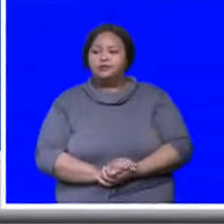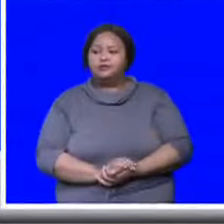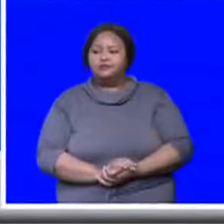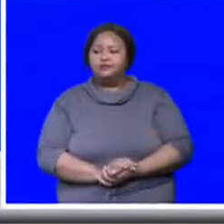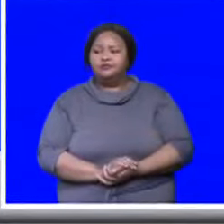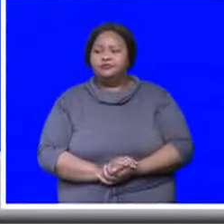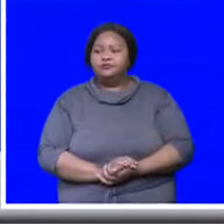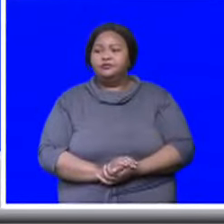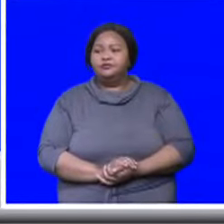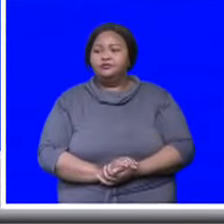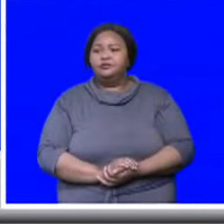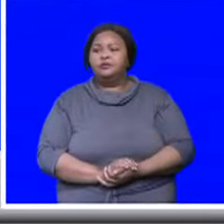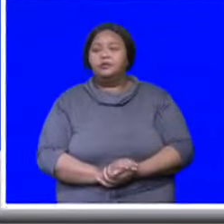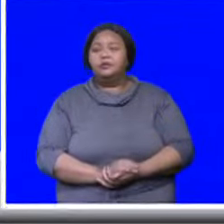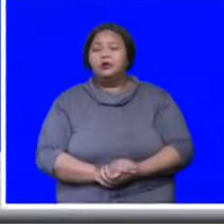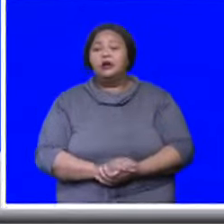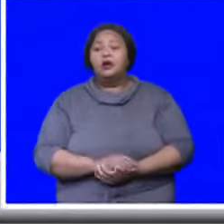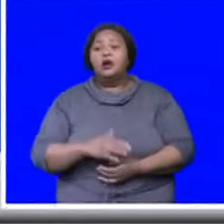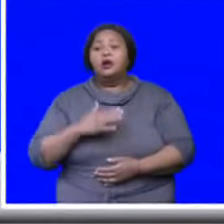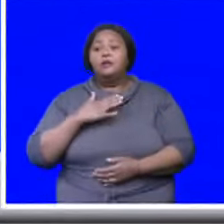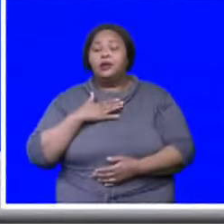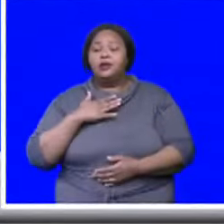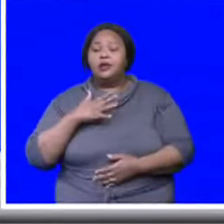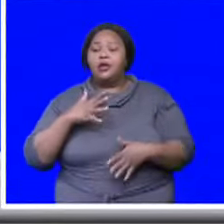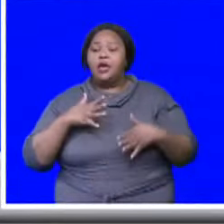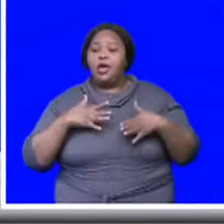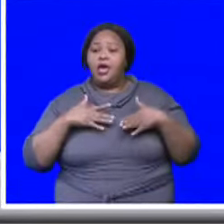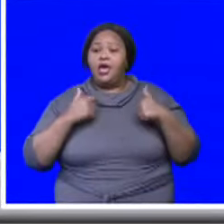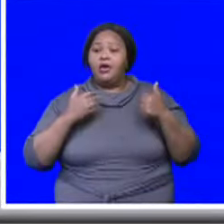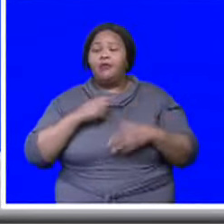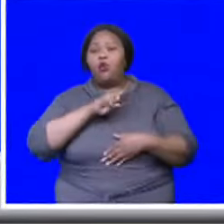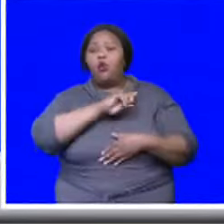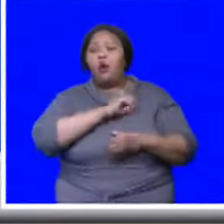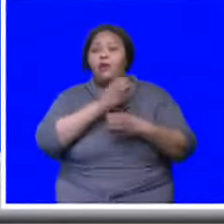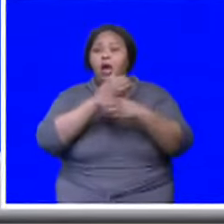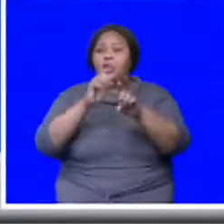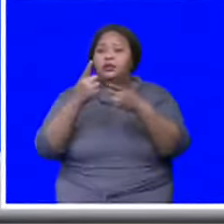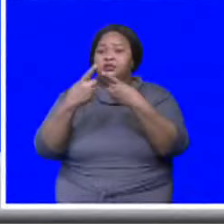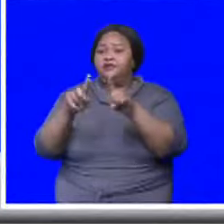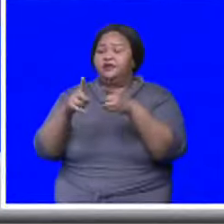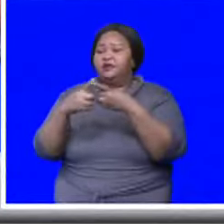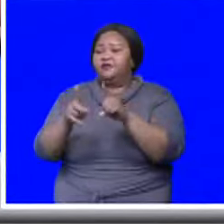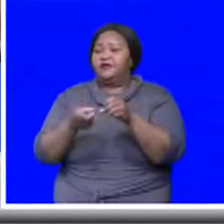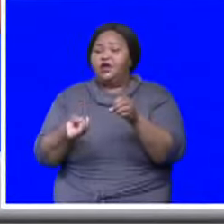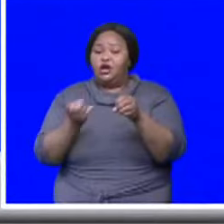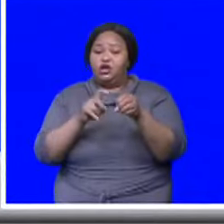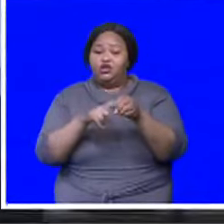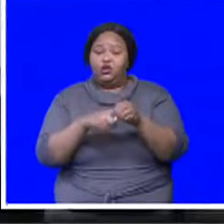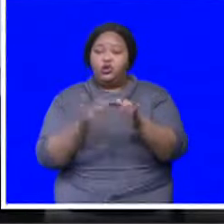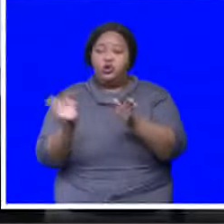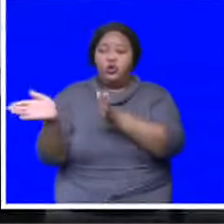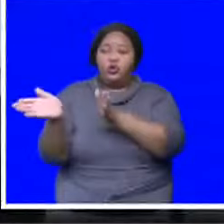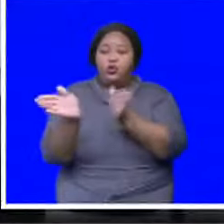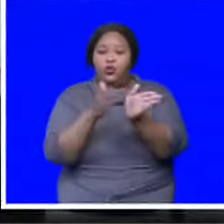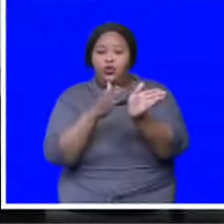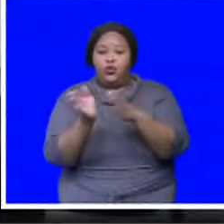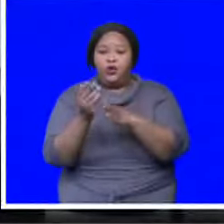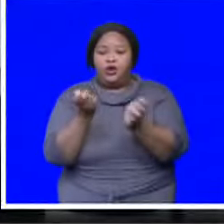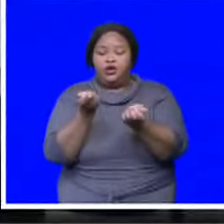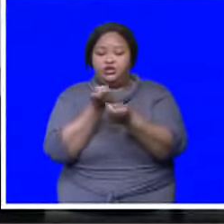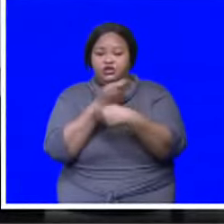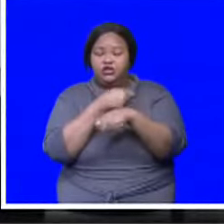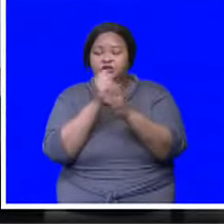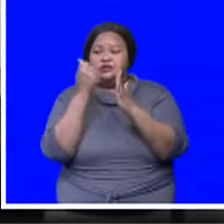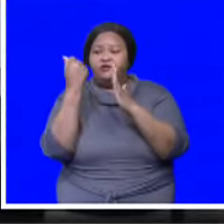by countries' commitments to anchor science at the heart of the cover decision. Yesterday, my lead negotiator, Archie Young,